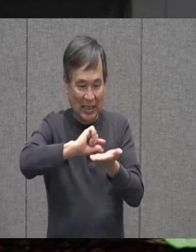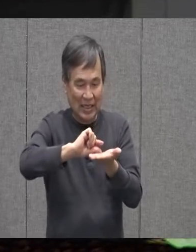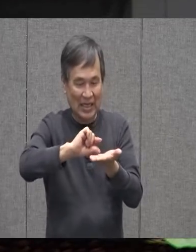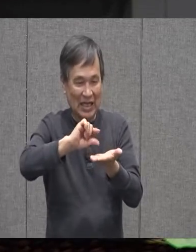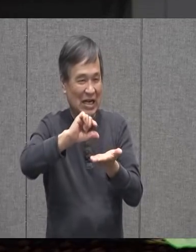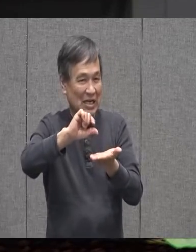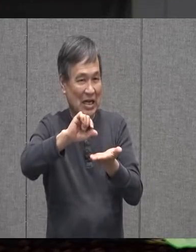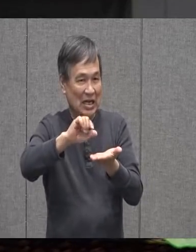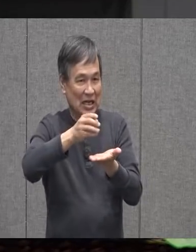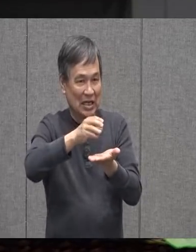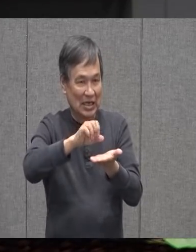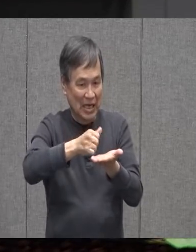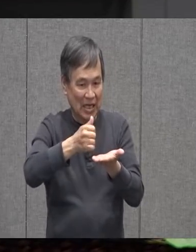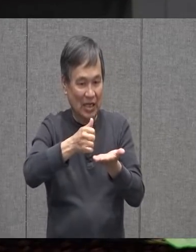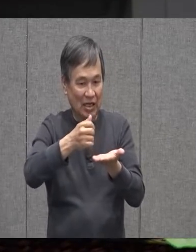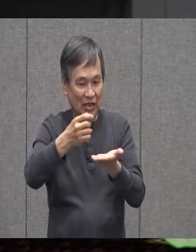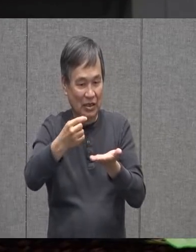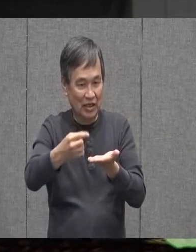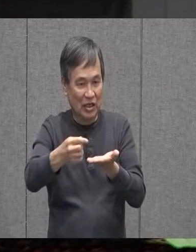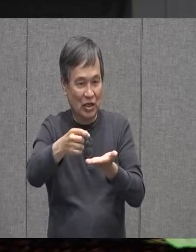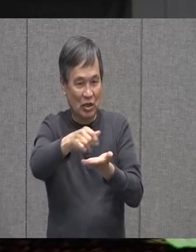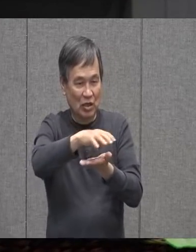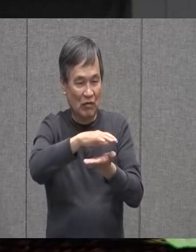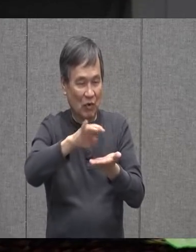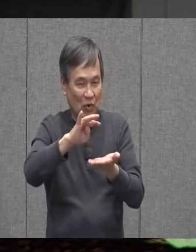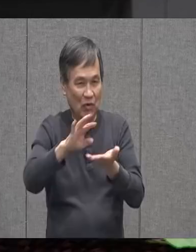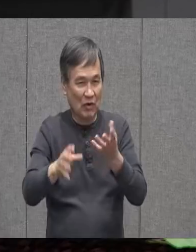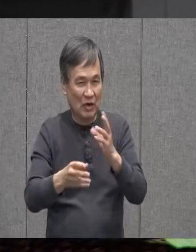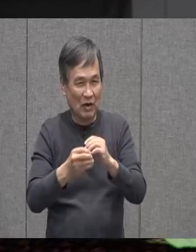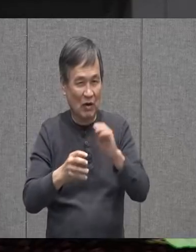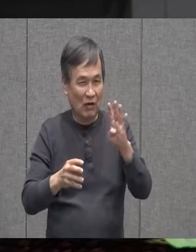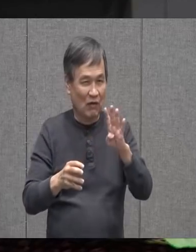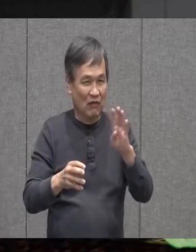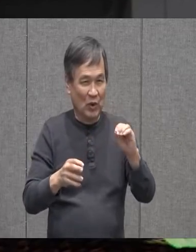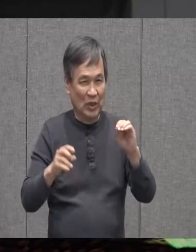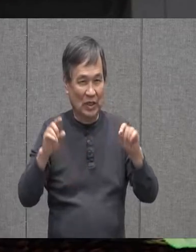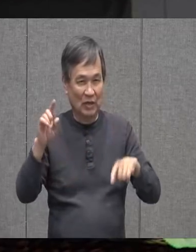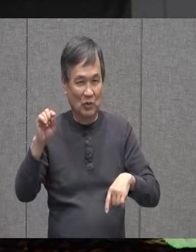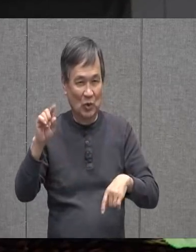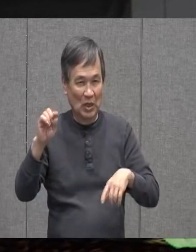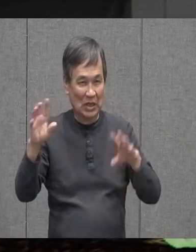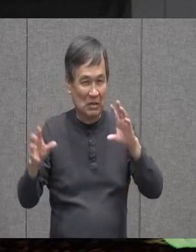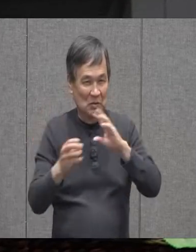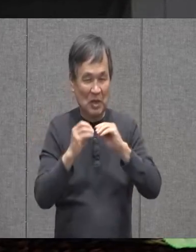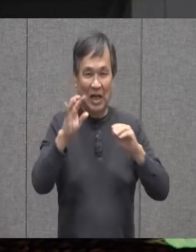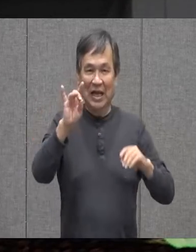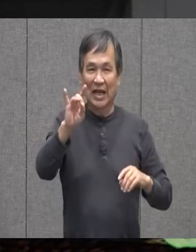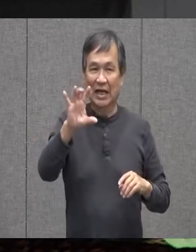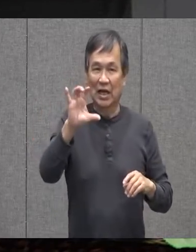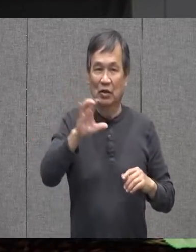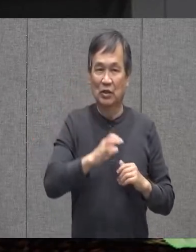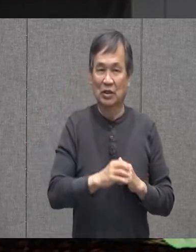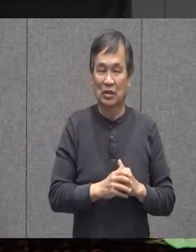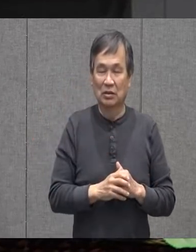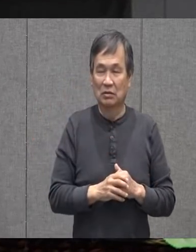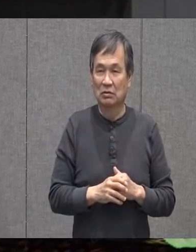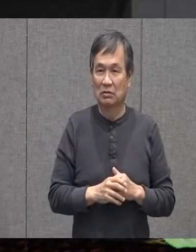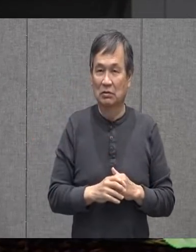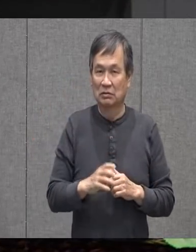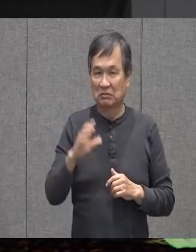And 4 sections, 20 layers. 40 times 20 is about 800, plus a few at the